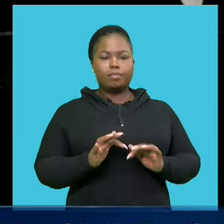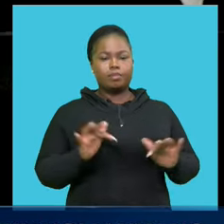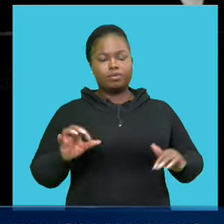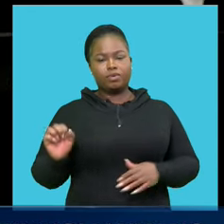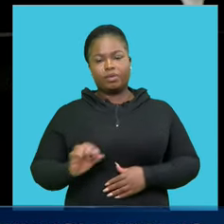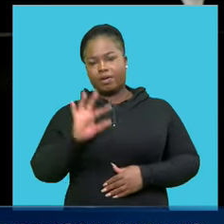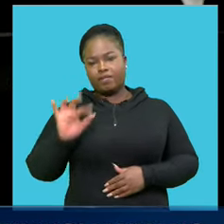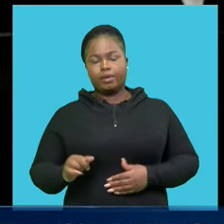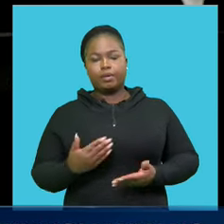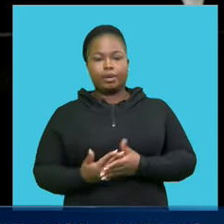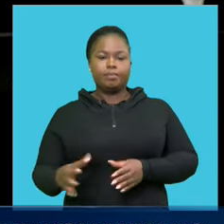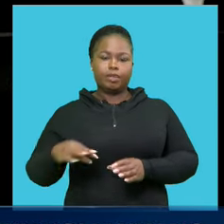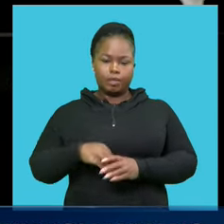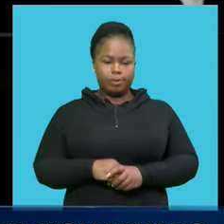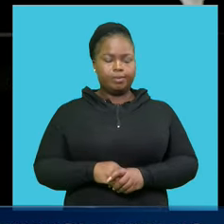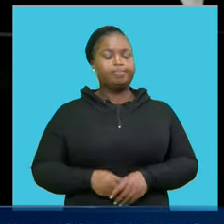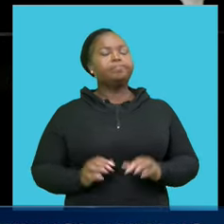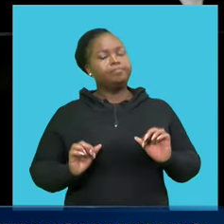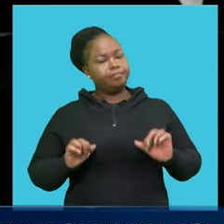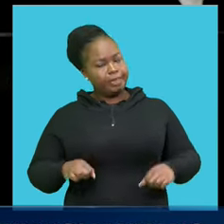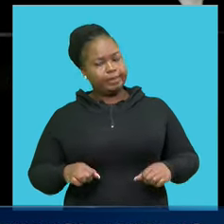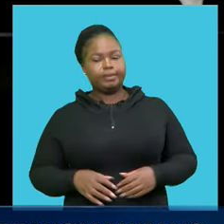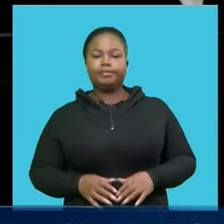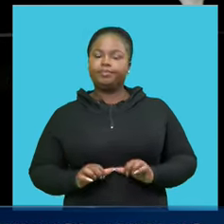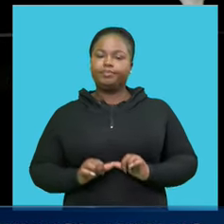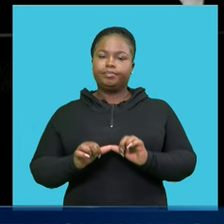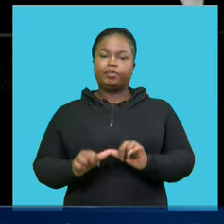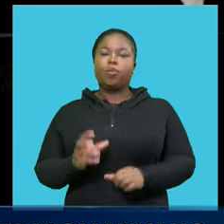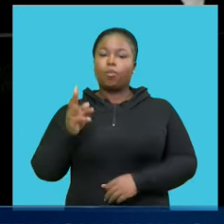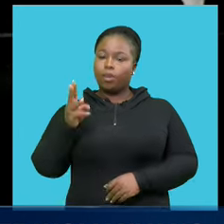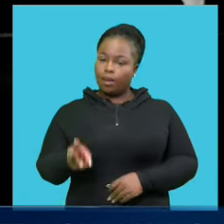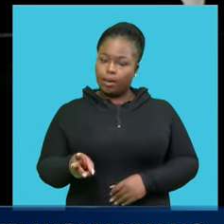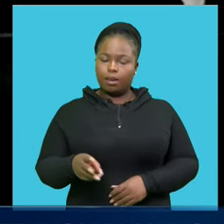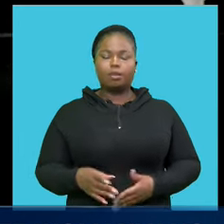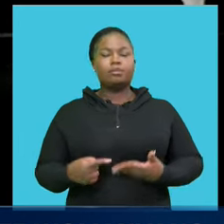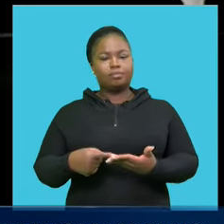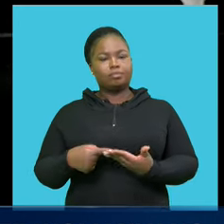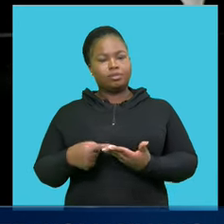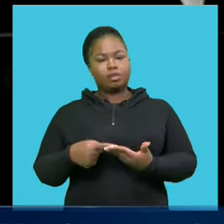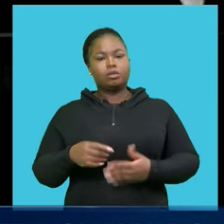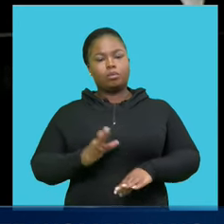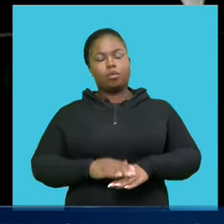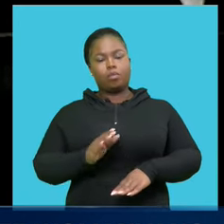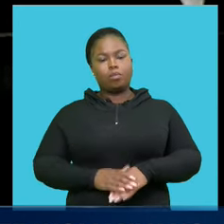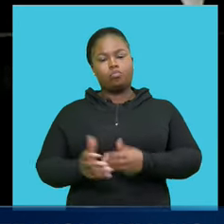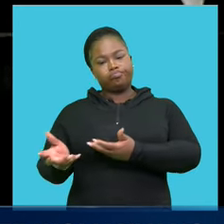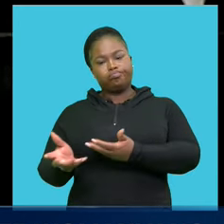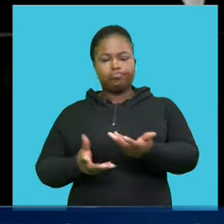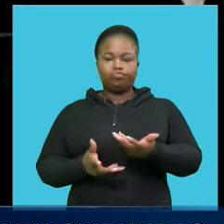board. And yes, we will continue with dialogues, with exchanges,